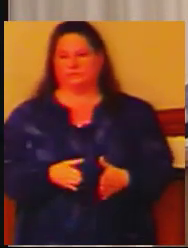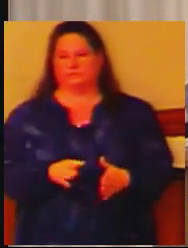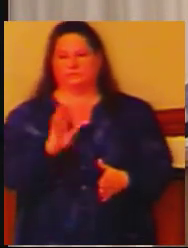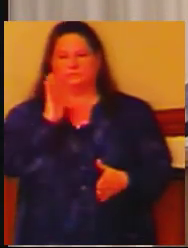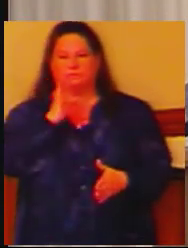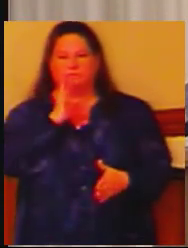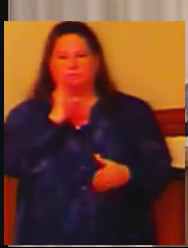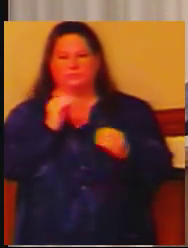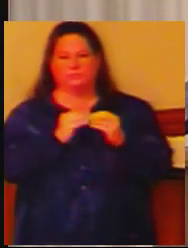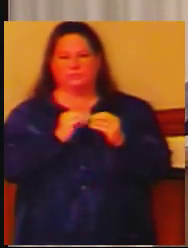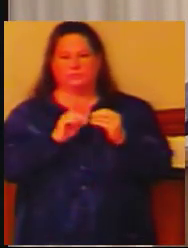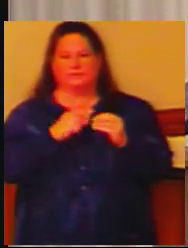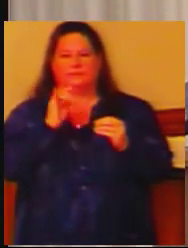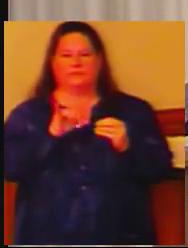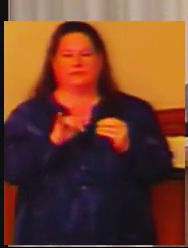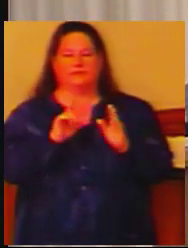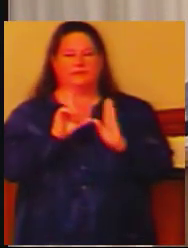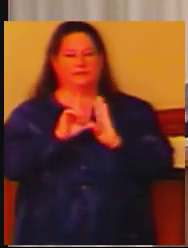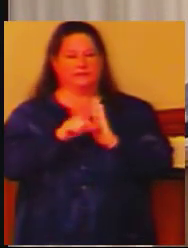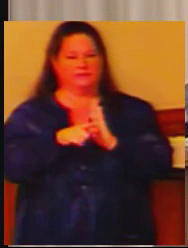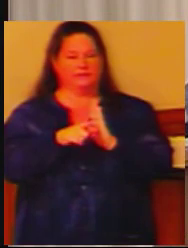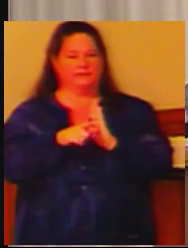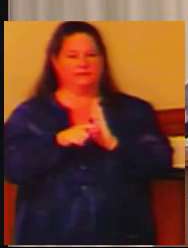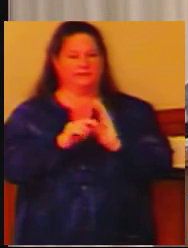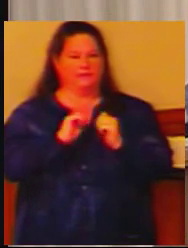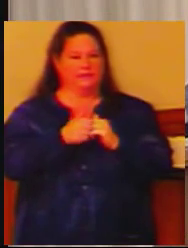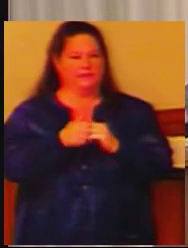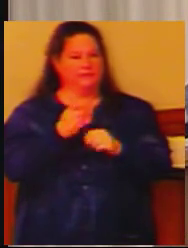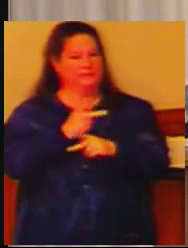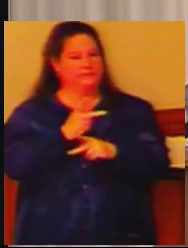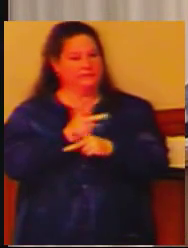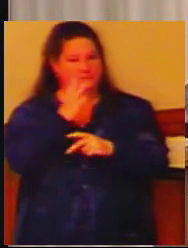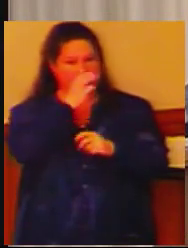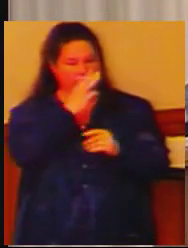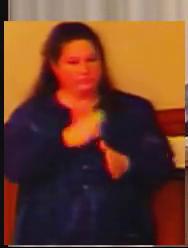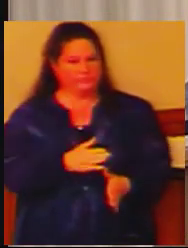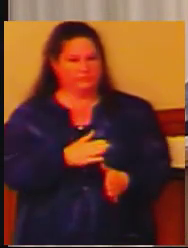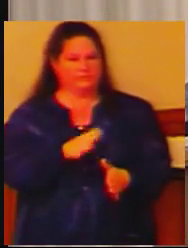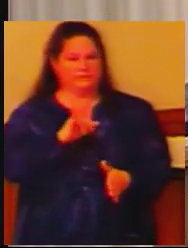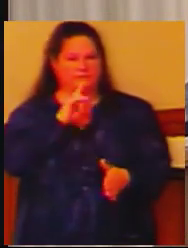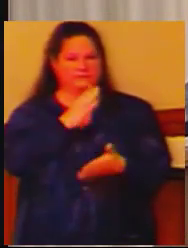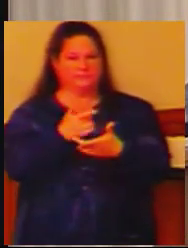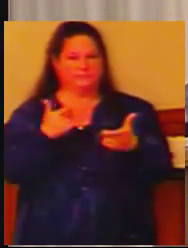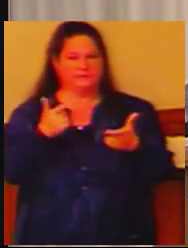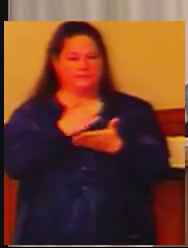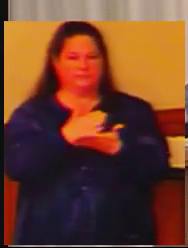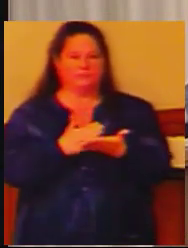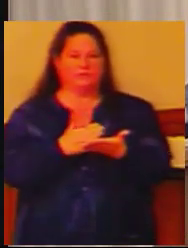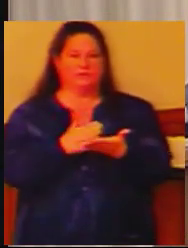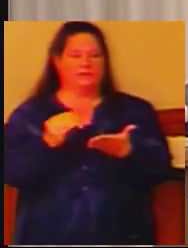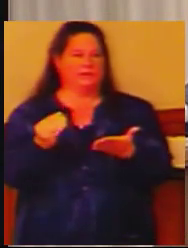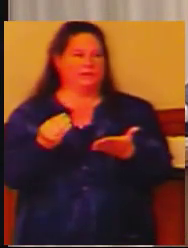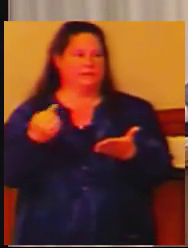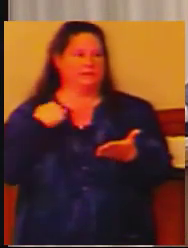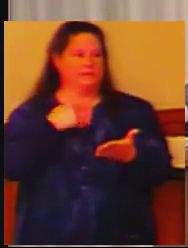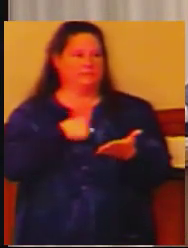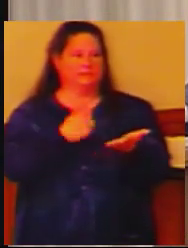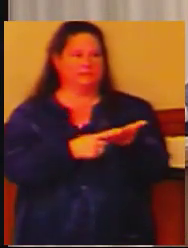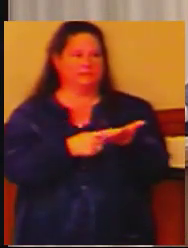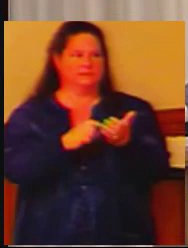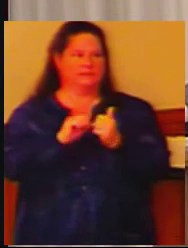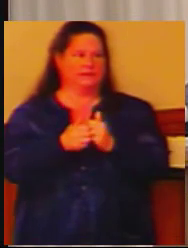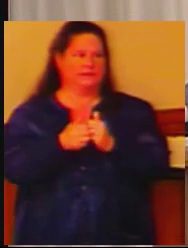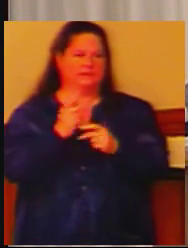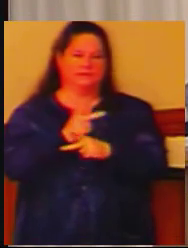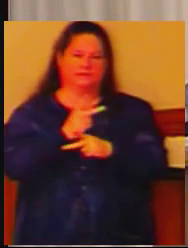about strangers a little later, how to treat strangers, and that's a big part of it. And also, we're going to be talking about how to treat